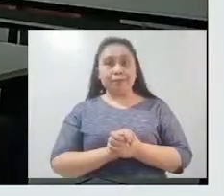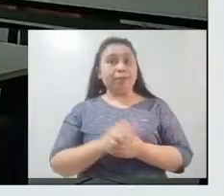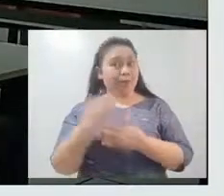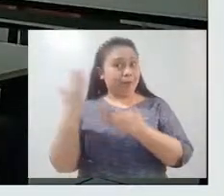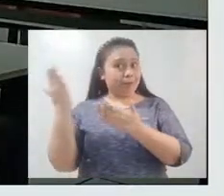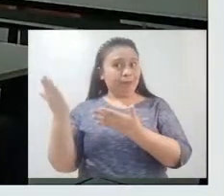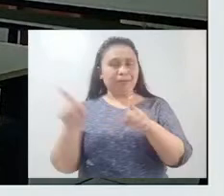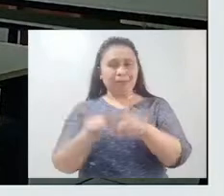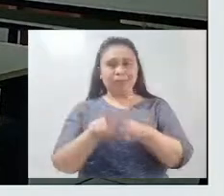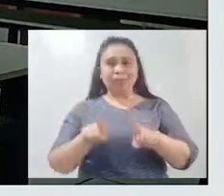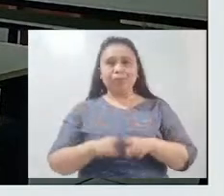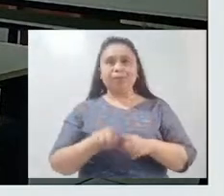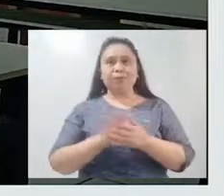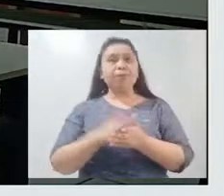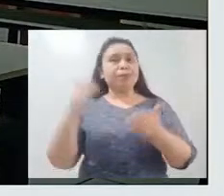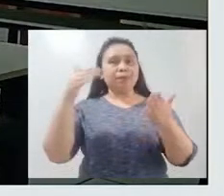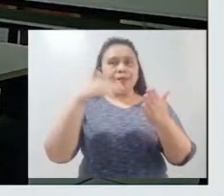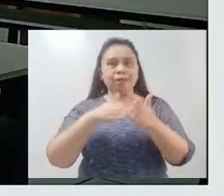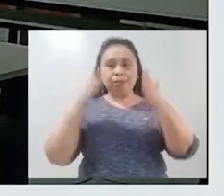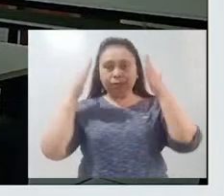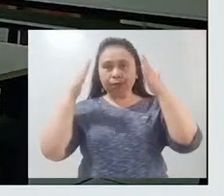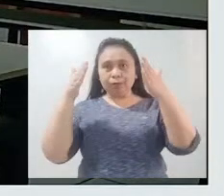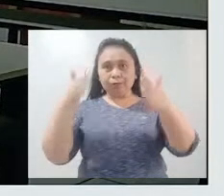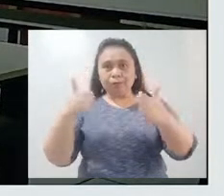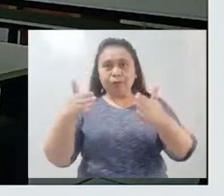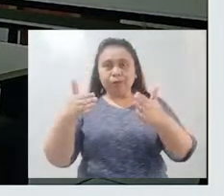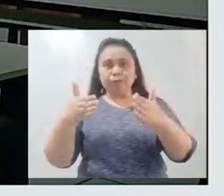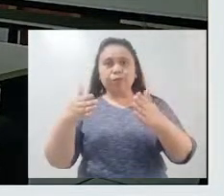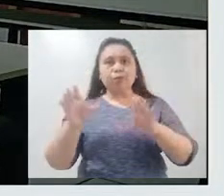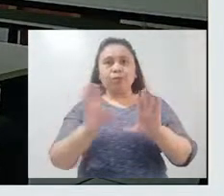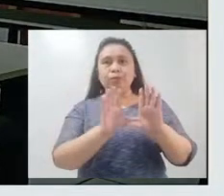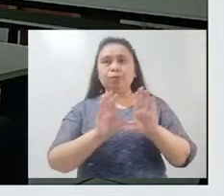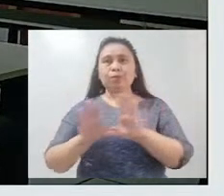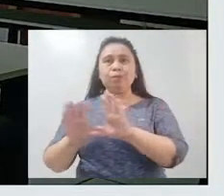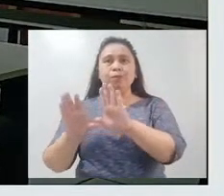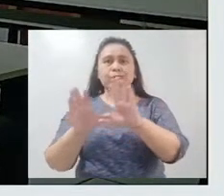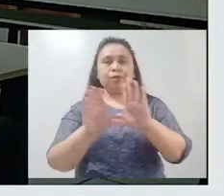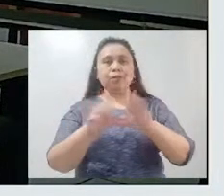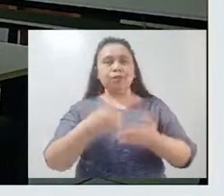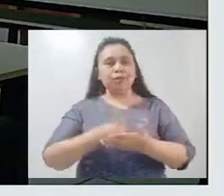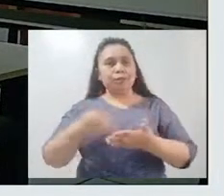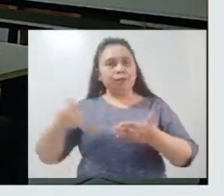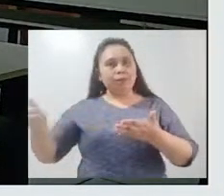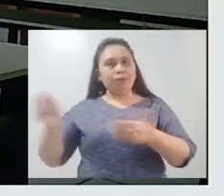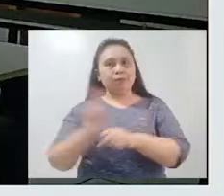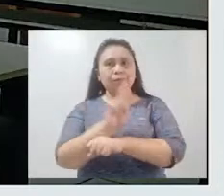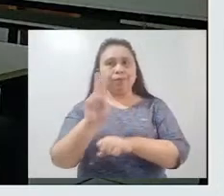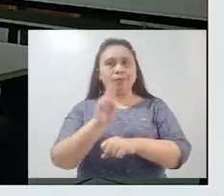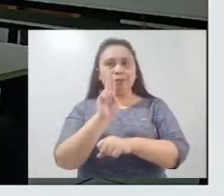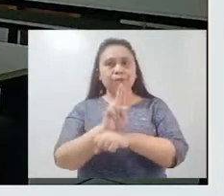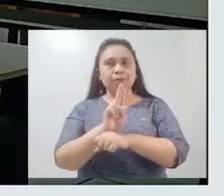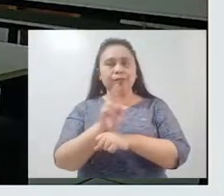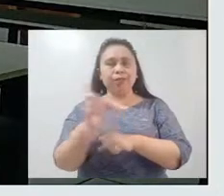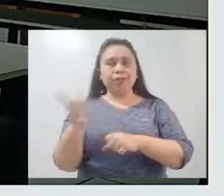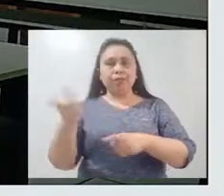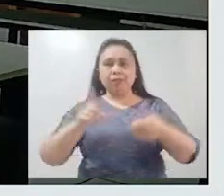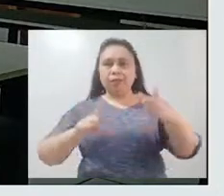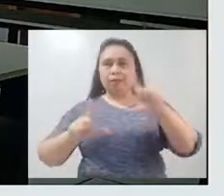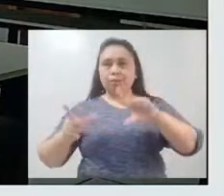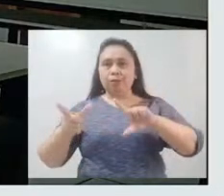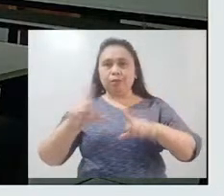So am I. Again, we will focus on the common apparatus used in a